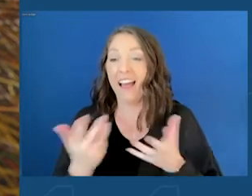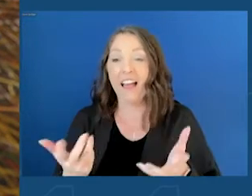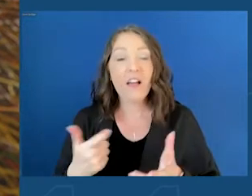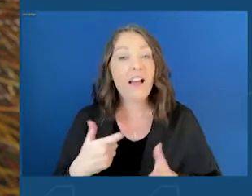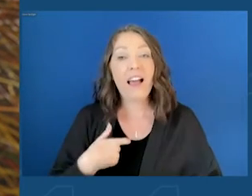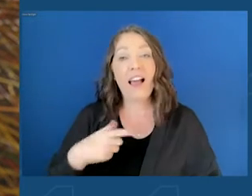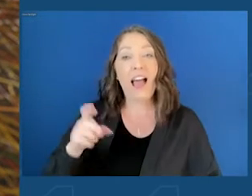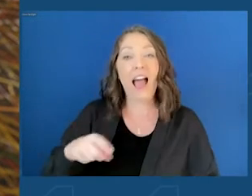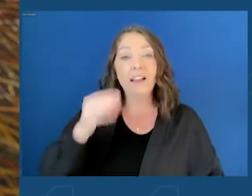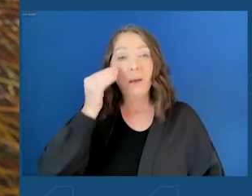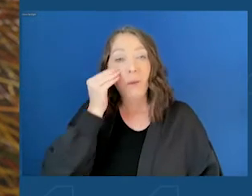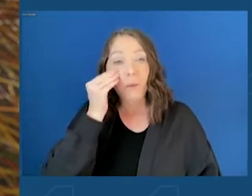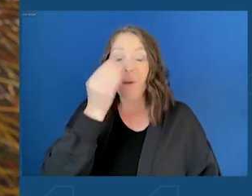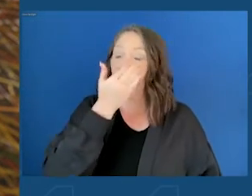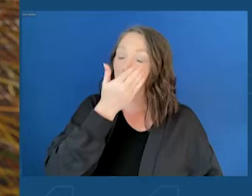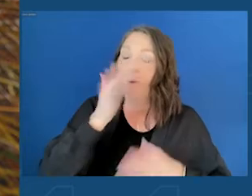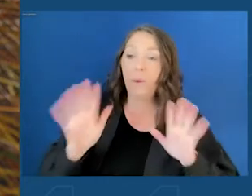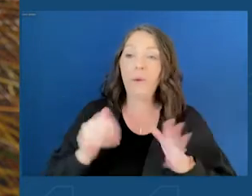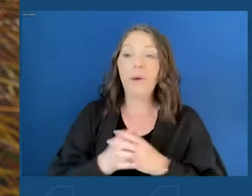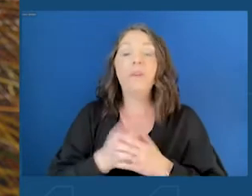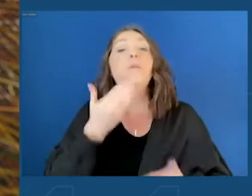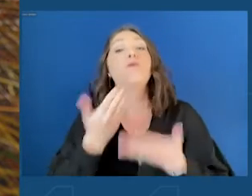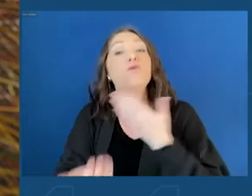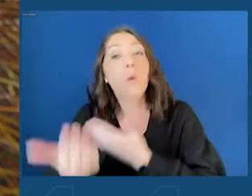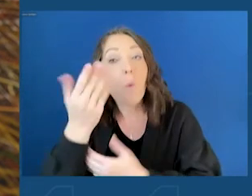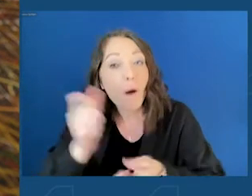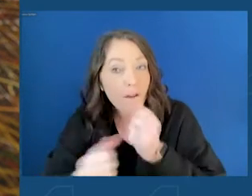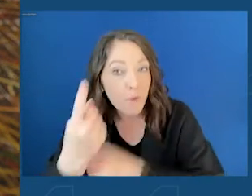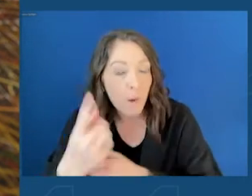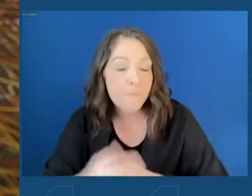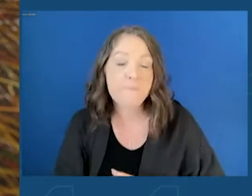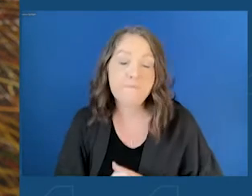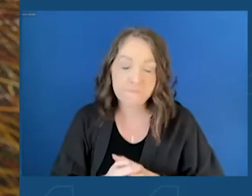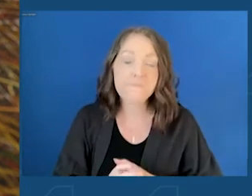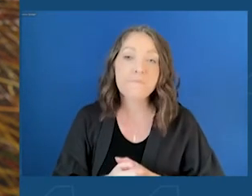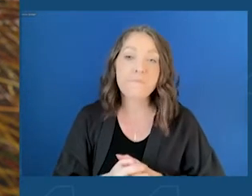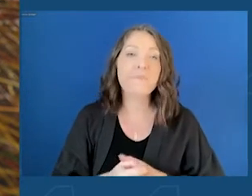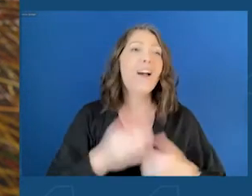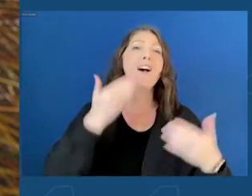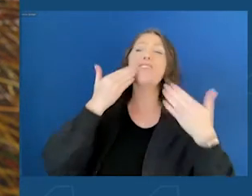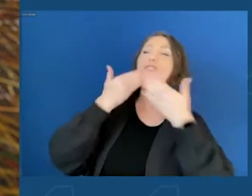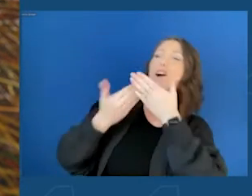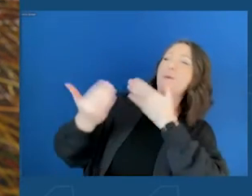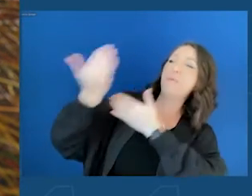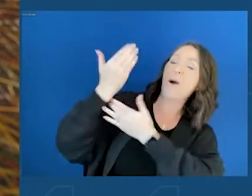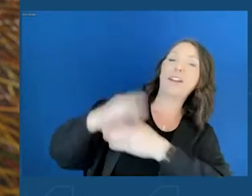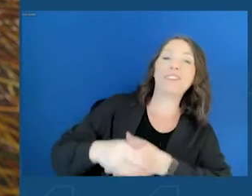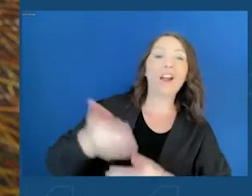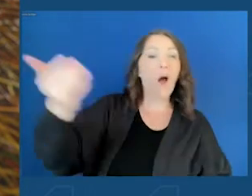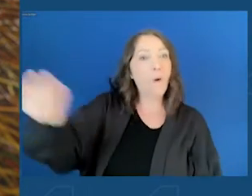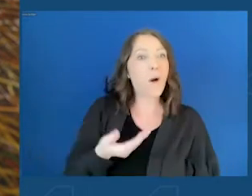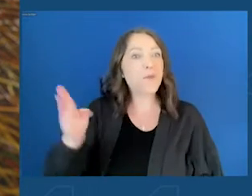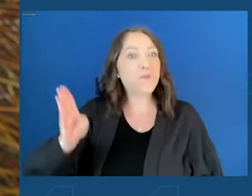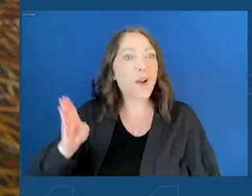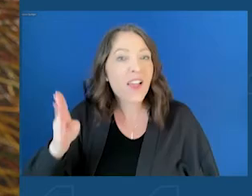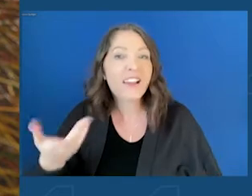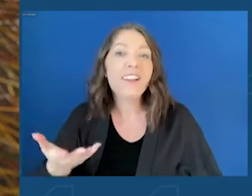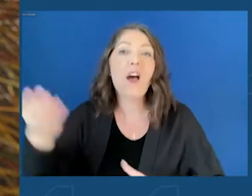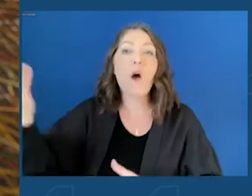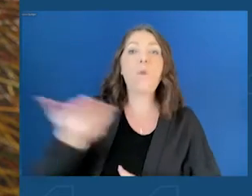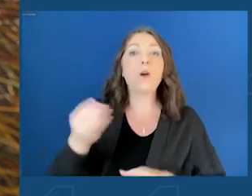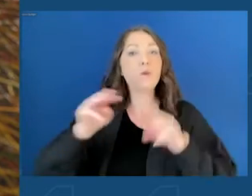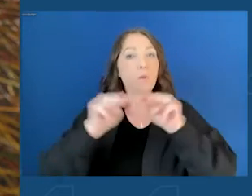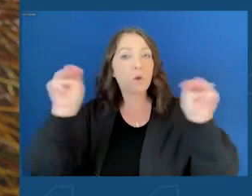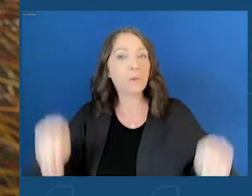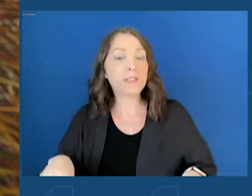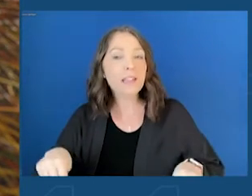need tissue. First, let me say good morning to everyone. Welcome to Brooklyn. Welcome to the Brooklyn Museum. Let's give it up